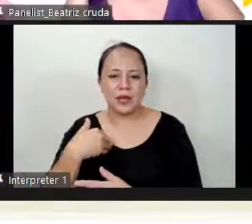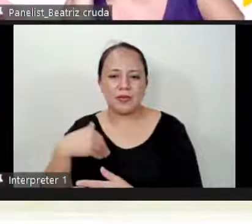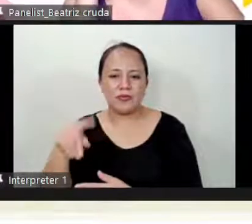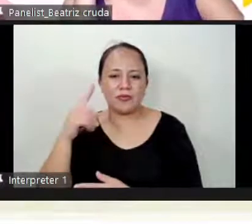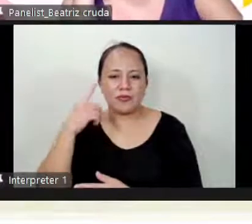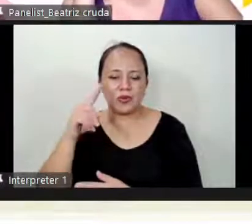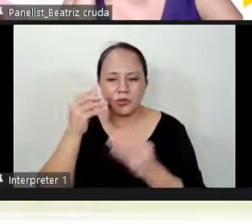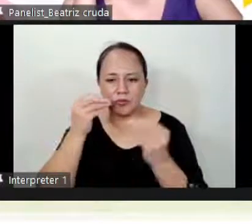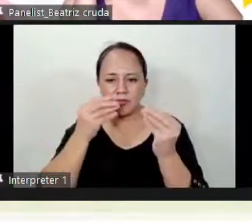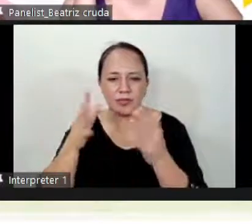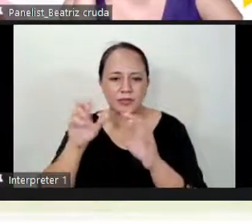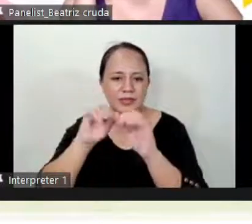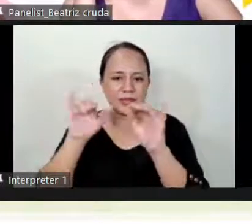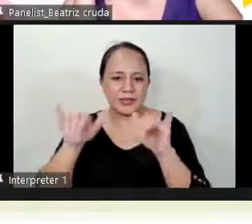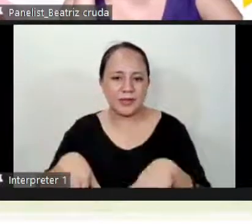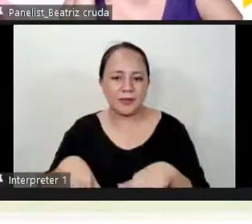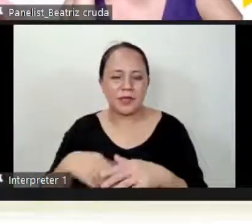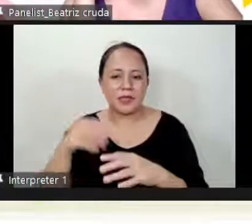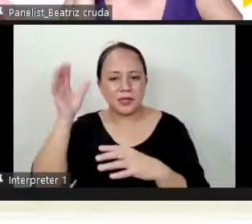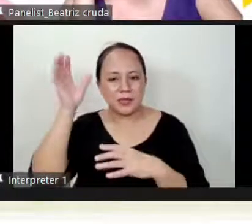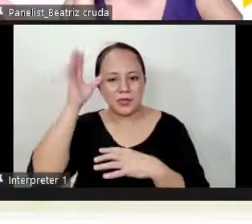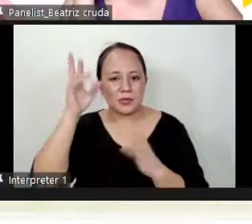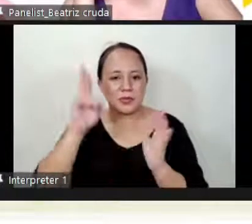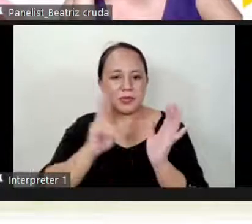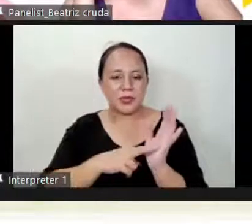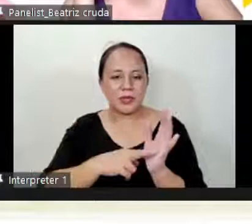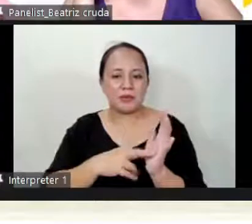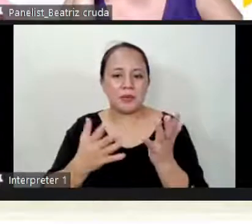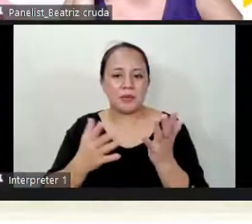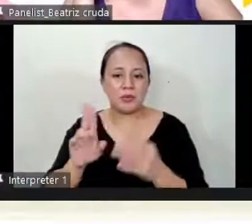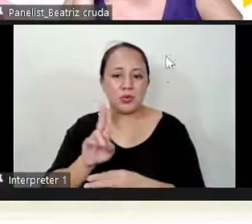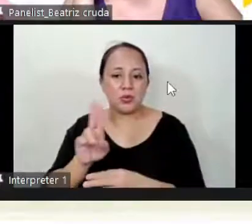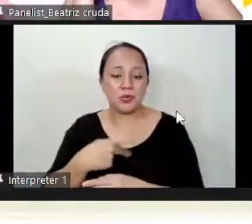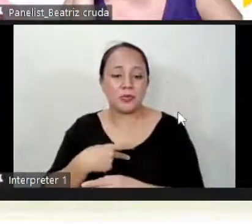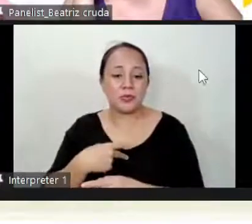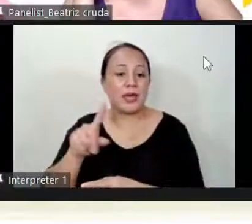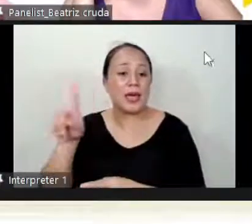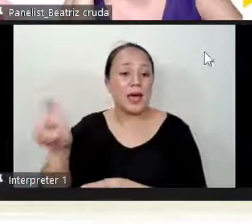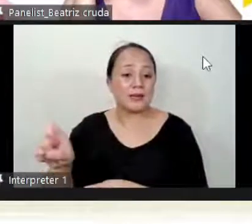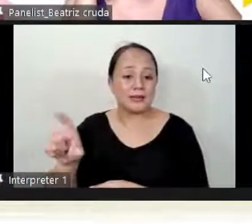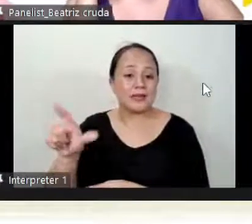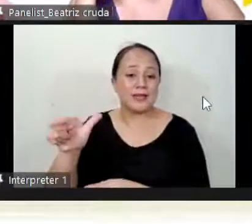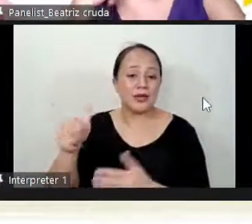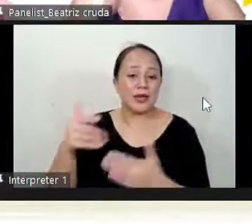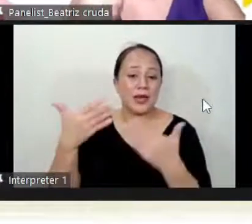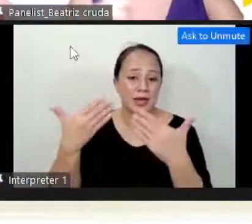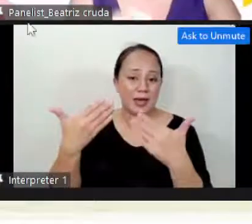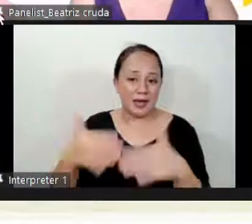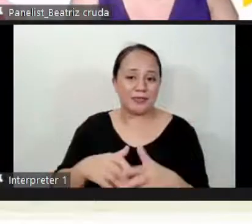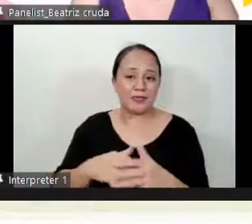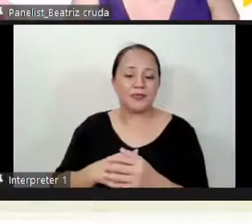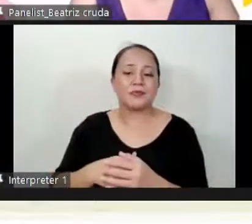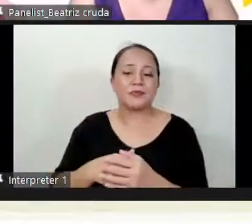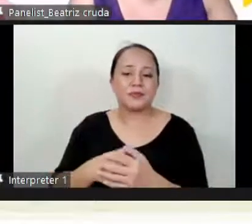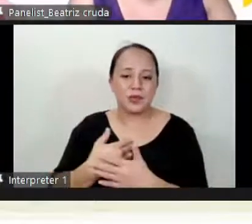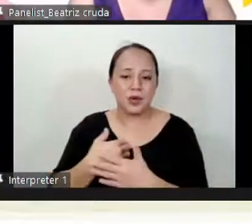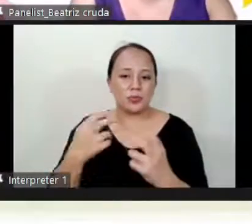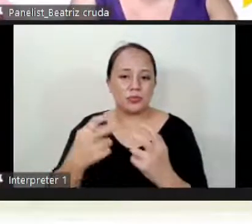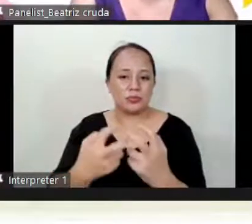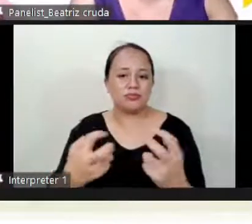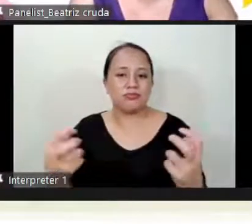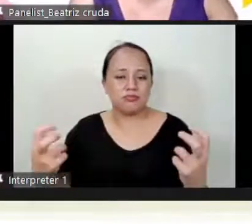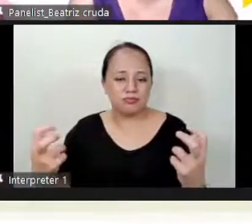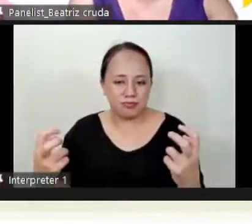the information system and the cancer registry that may be used. So we'll ask him about that after we get all the